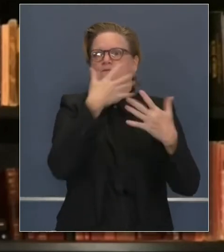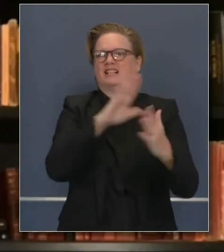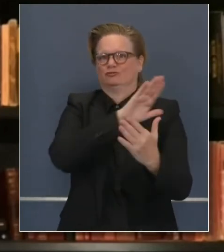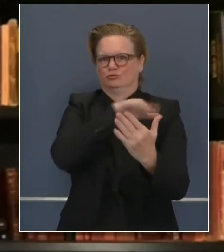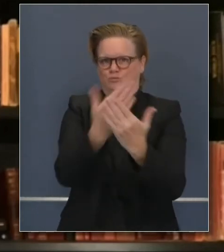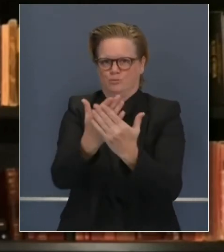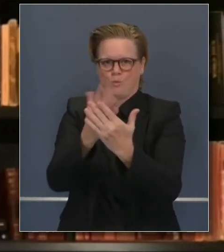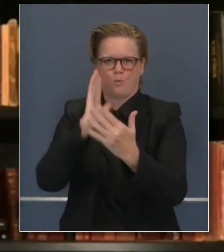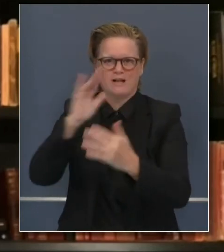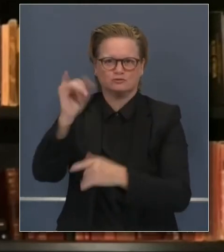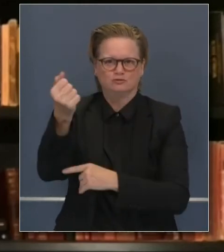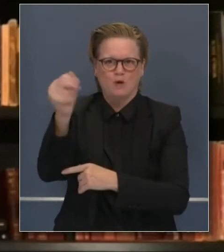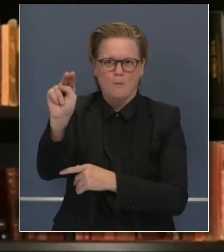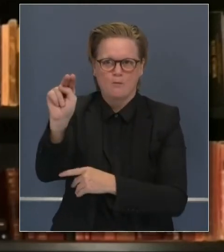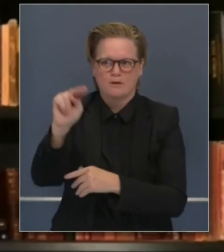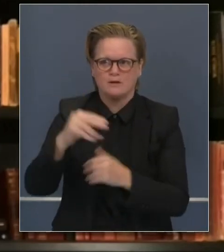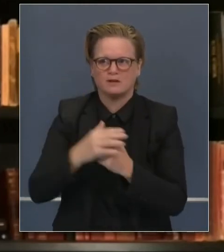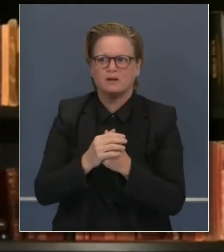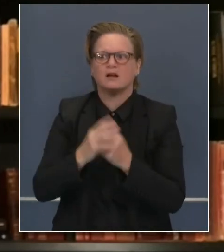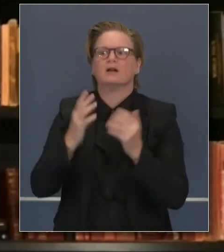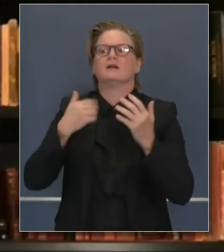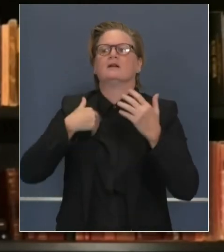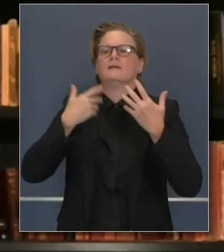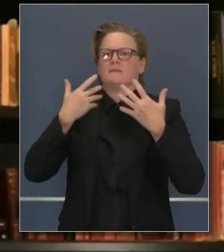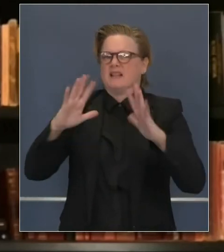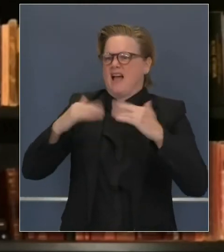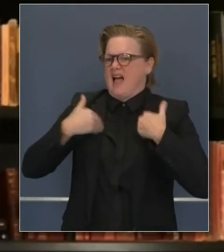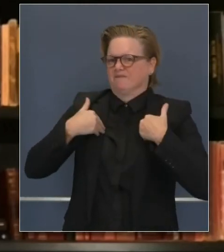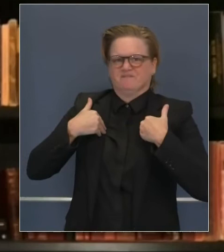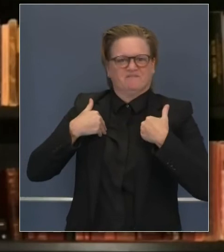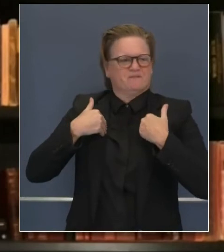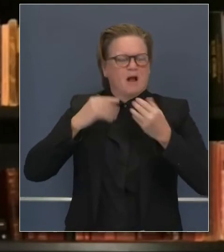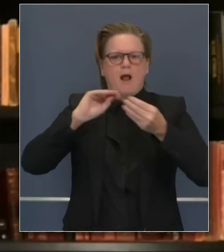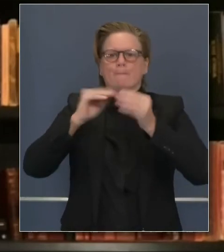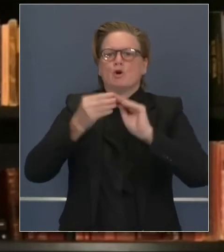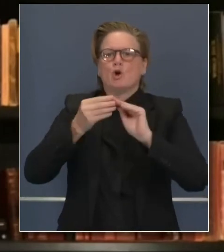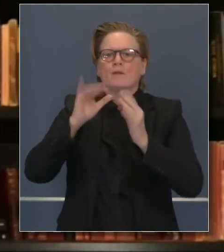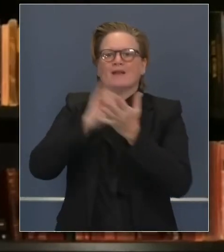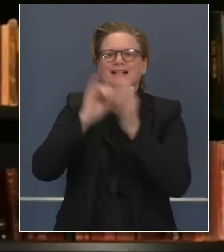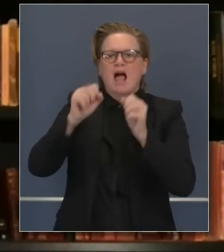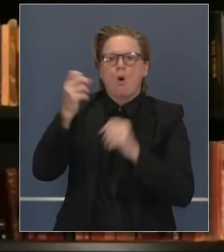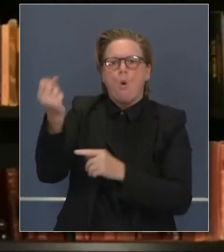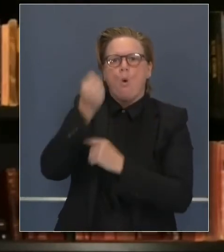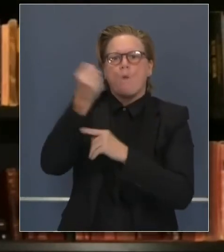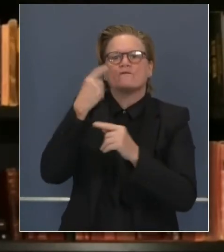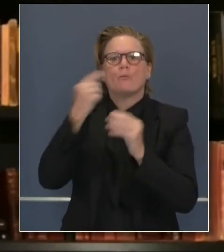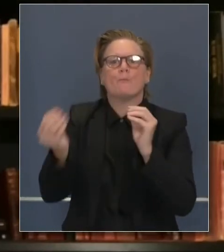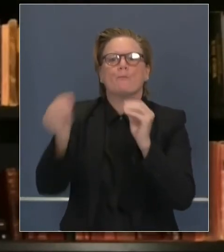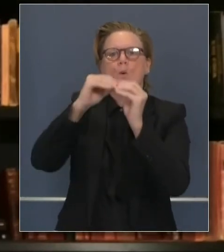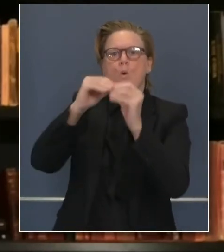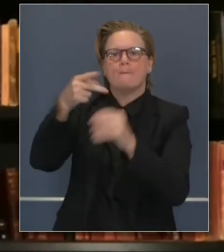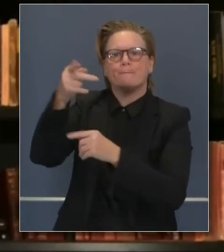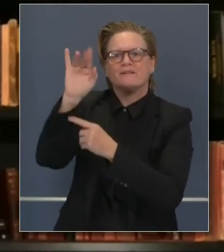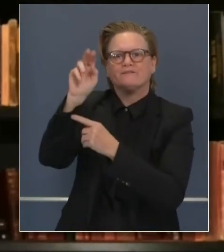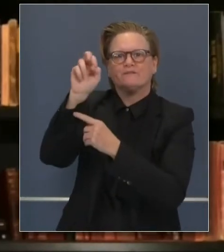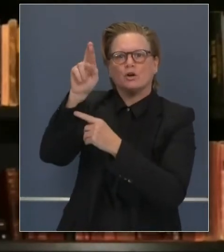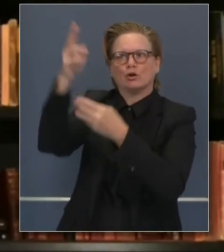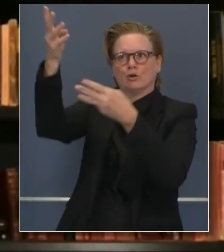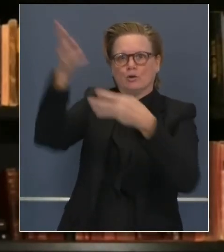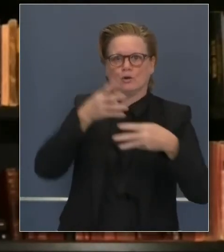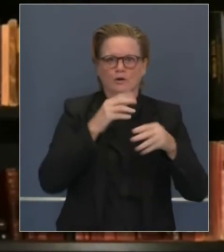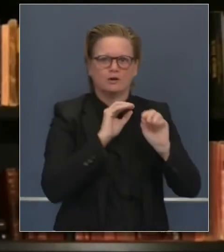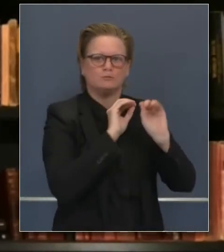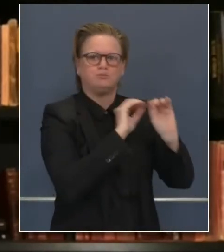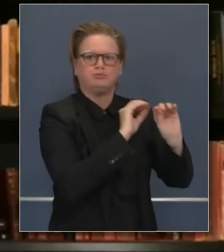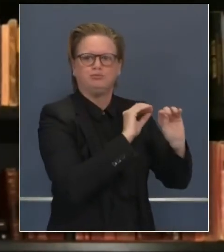existing providers in the network that's well established. Remember, we provide over 19 million flu shots typically on an annual basis,